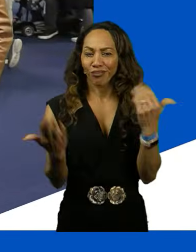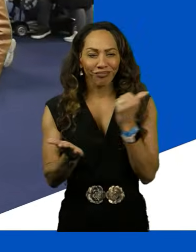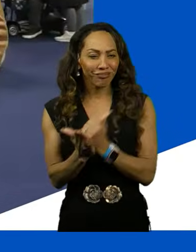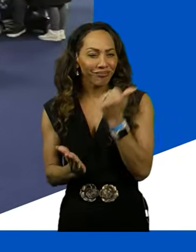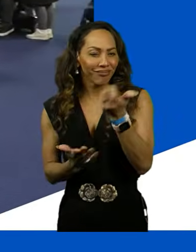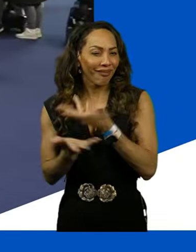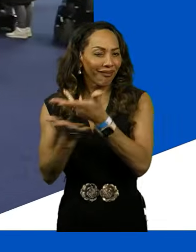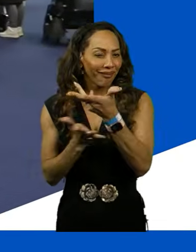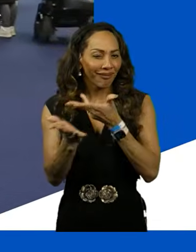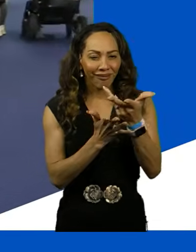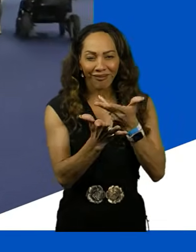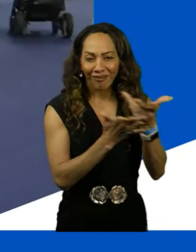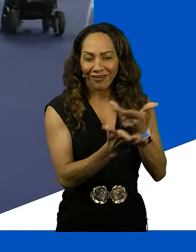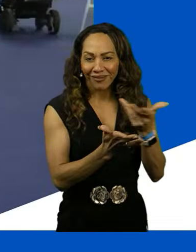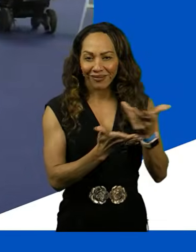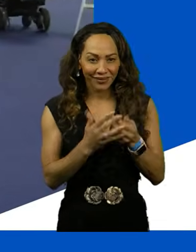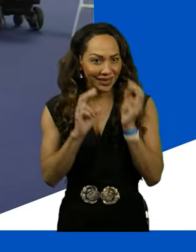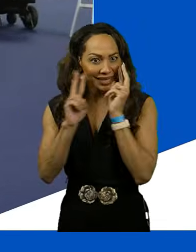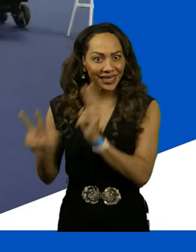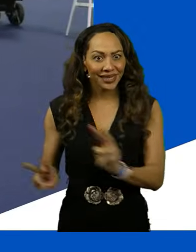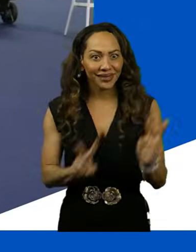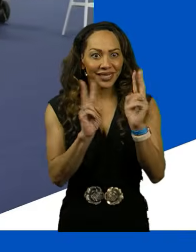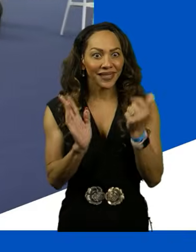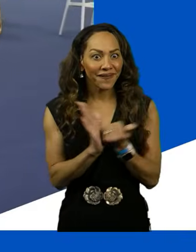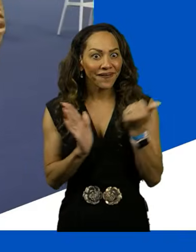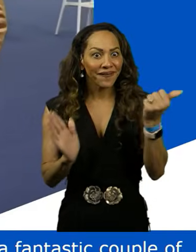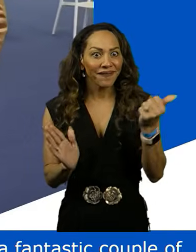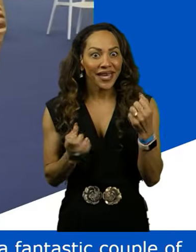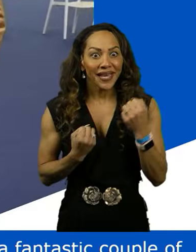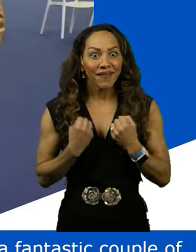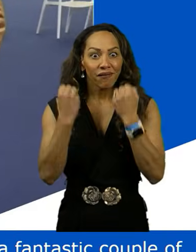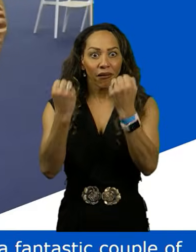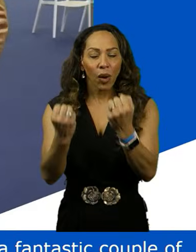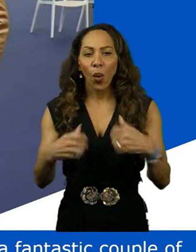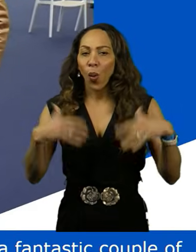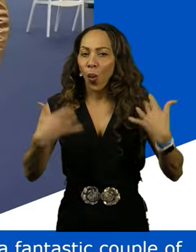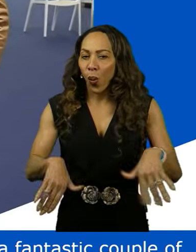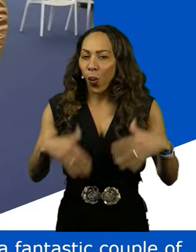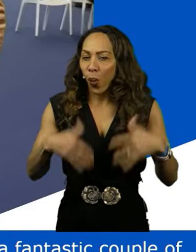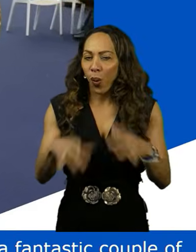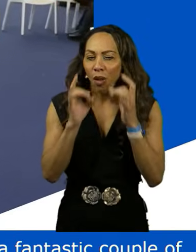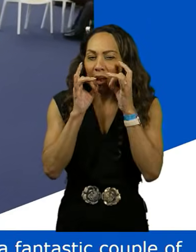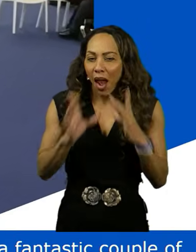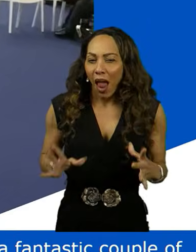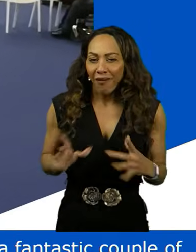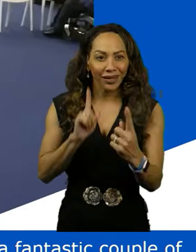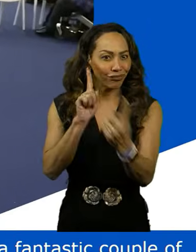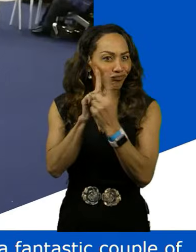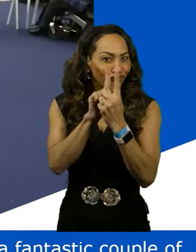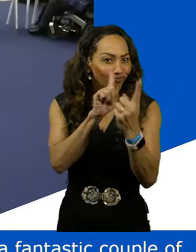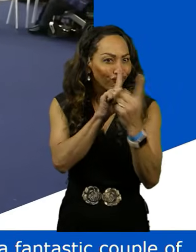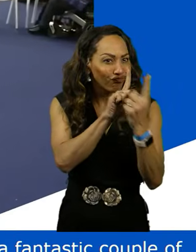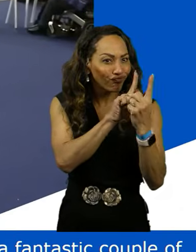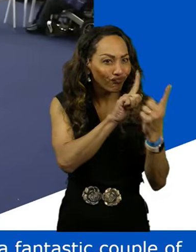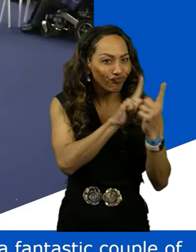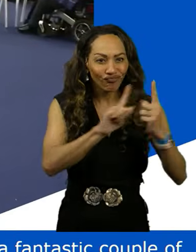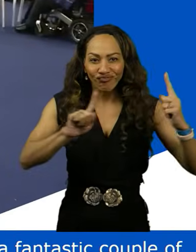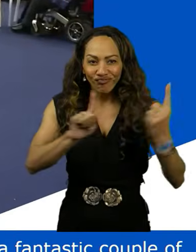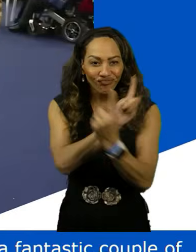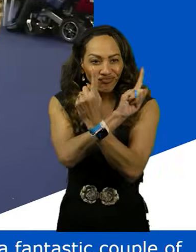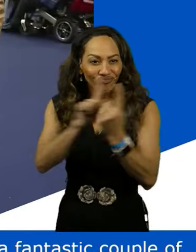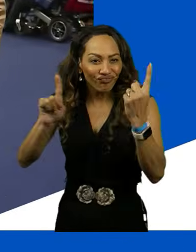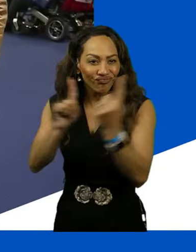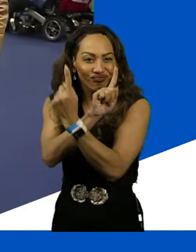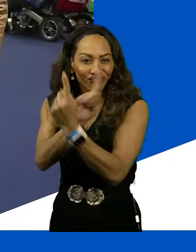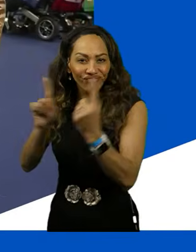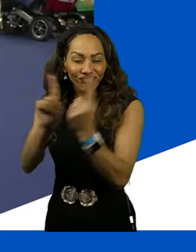brilliant conversations and seen some brilliant vehicles. And it's been so lovely to see so many of you here. Thank you so much for